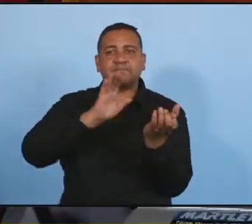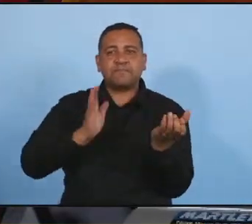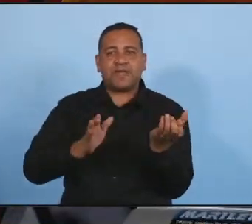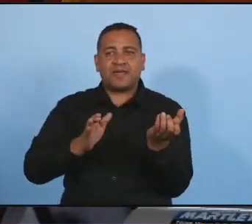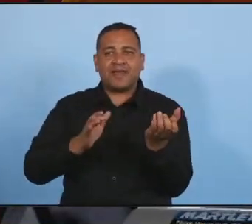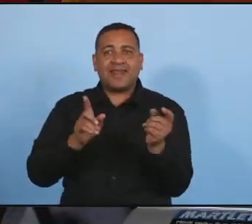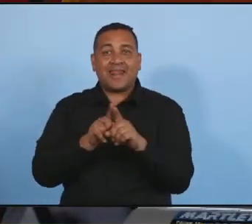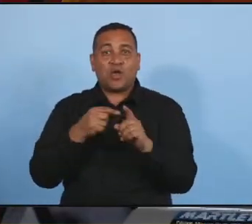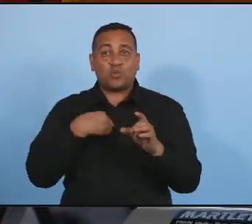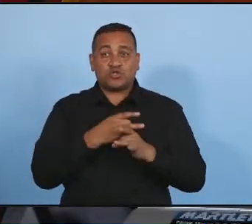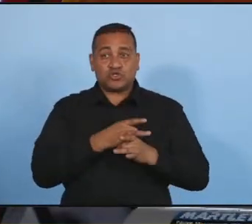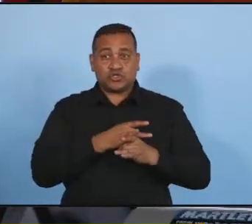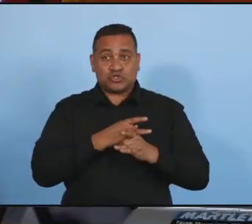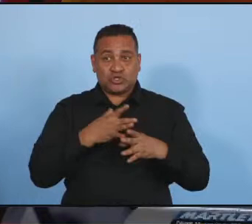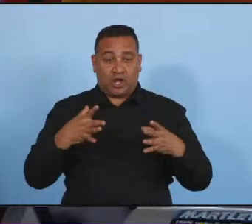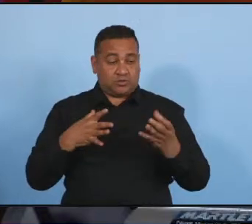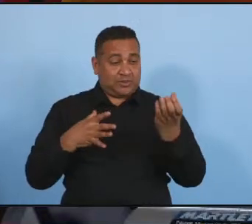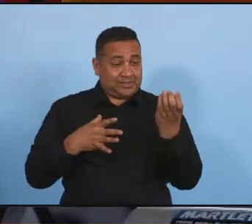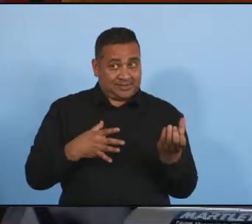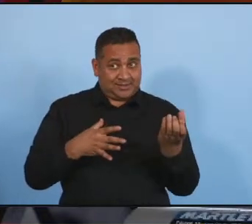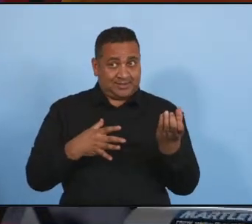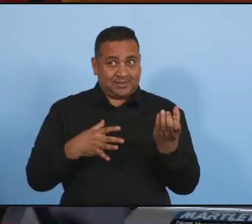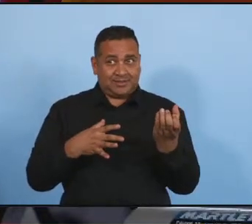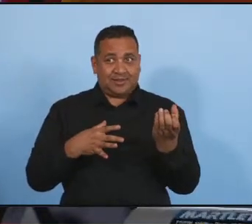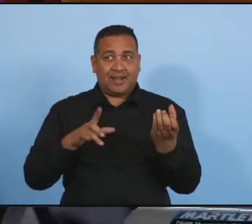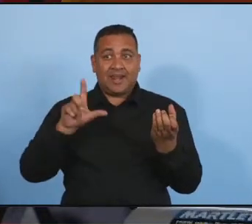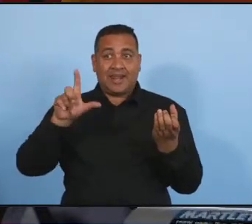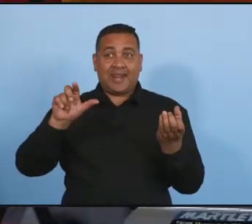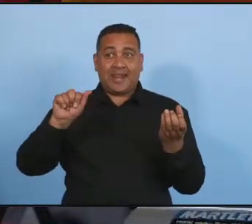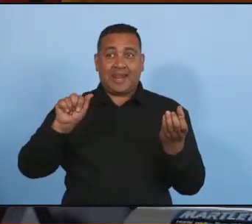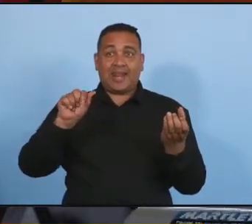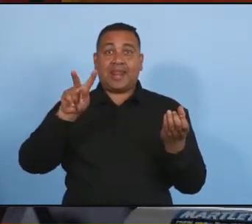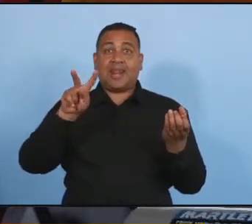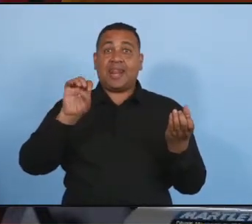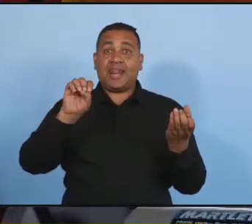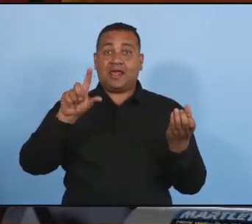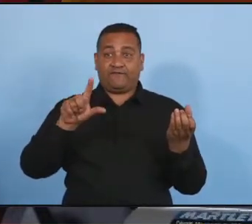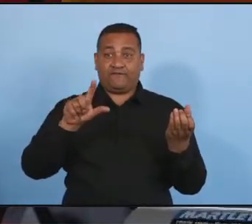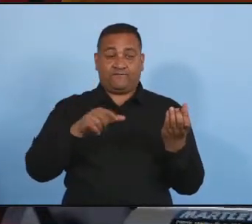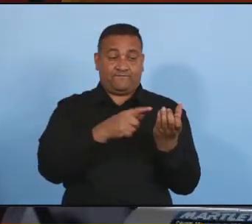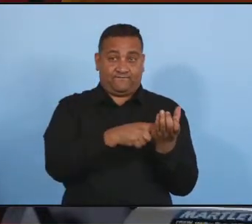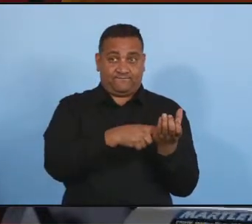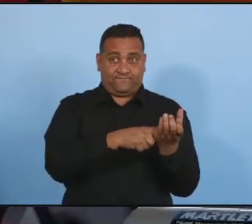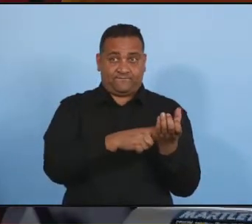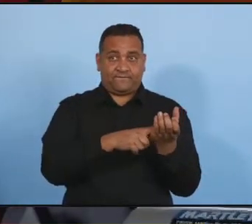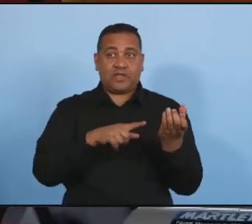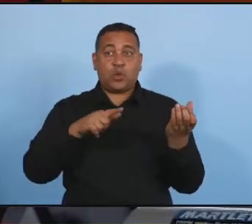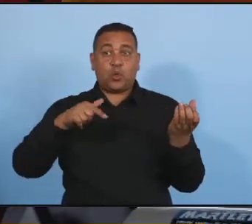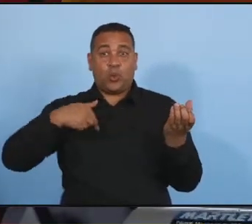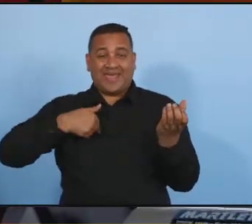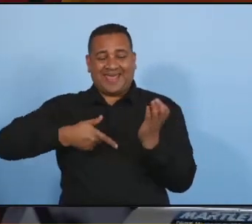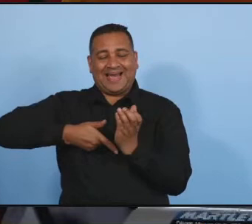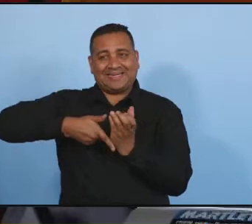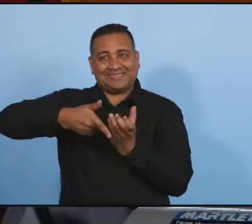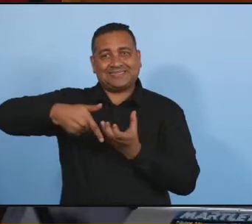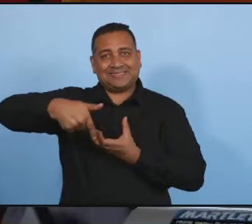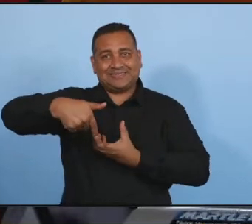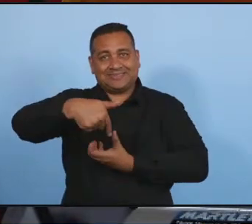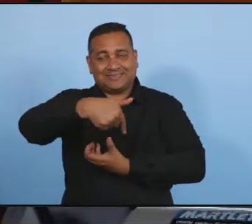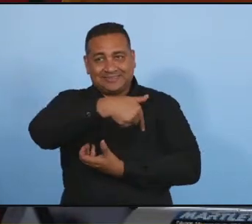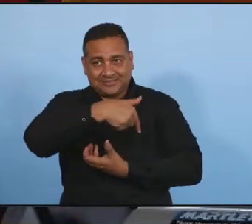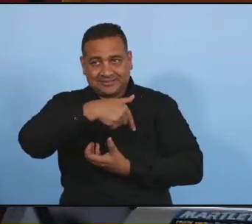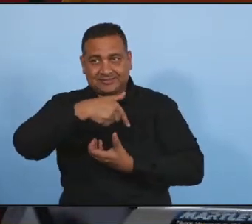onto a lathe. Okay. Onto a lathe with the raw material. Now you start cutting. You're cutting onto certain diameters.